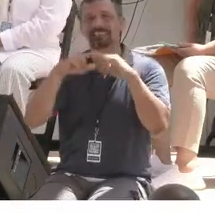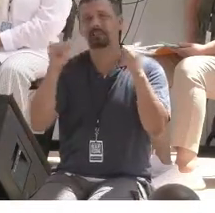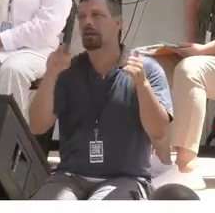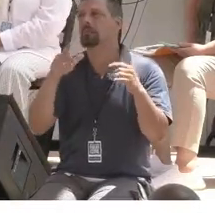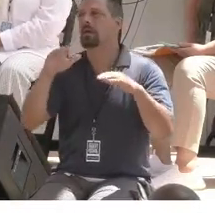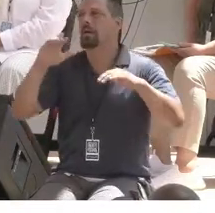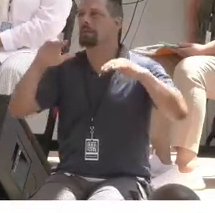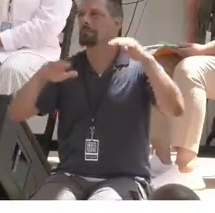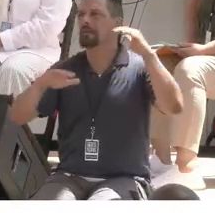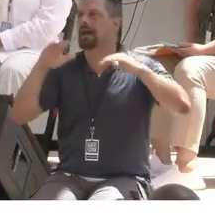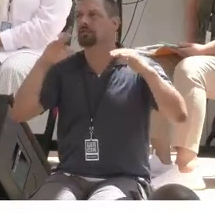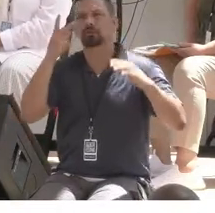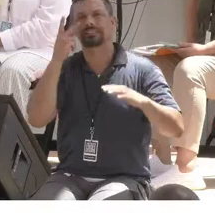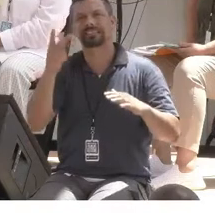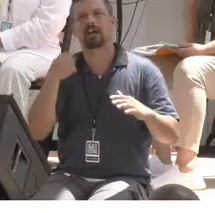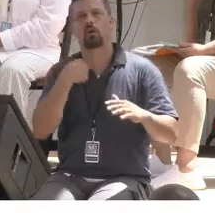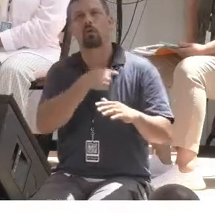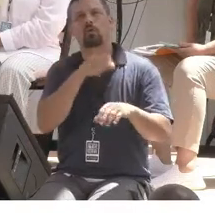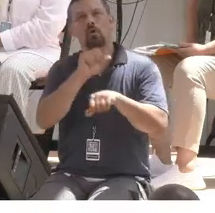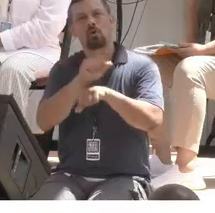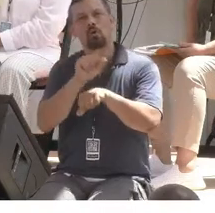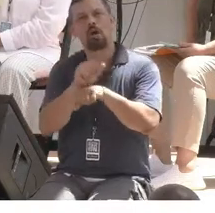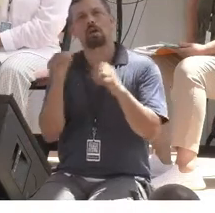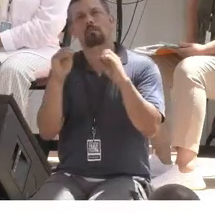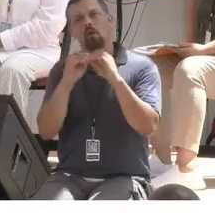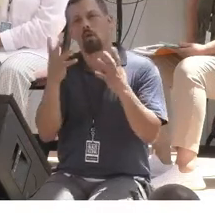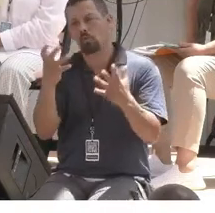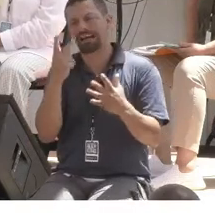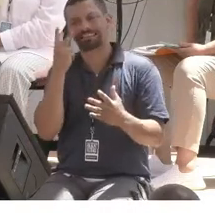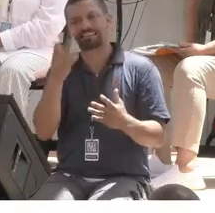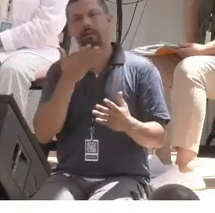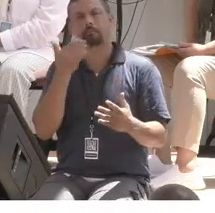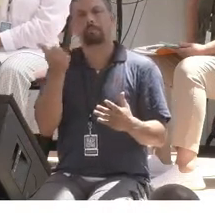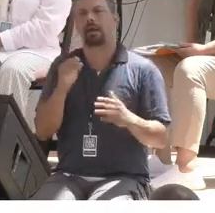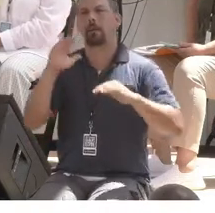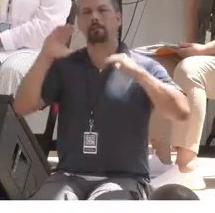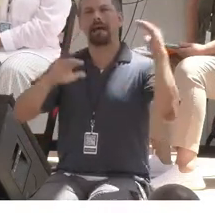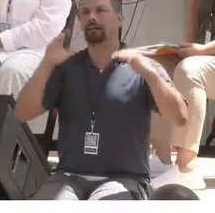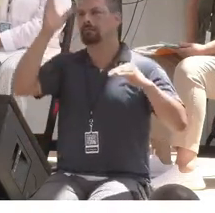see, obviously we are working more and we want to see a better balance between men and women.